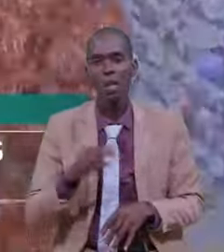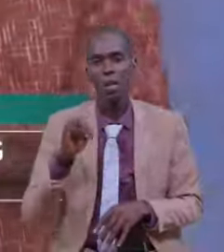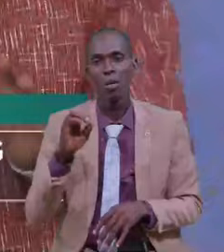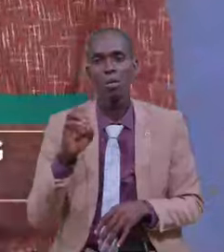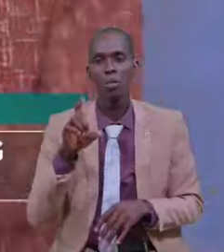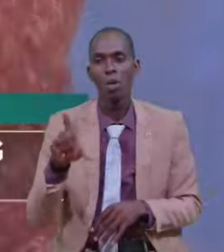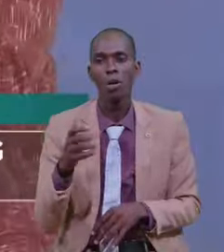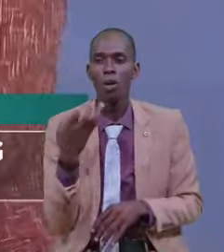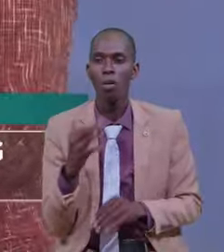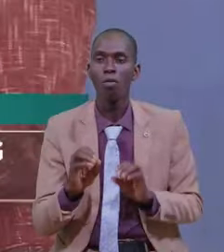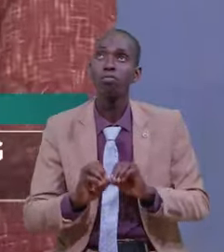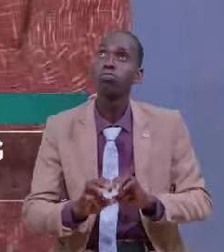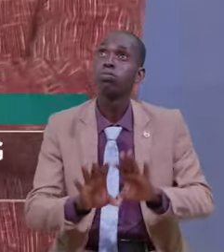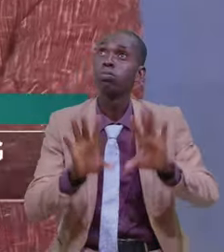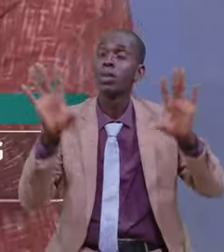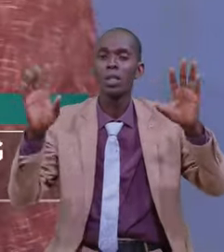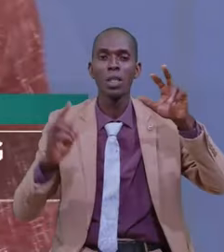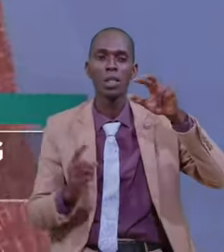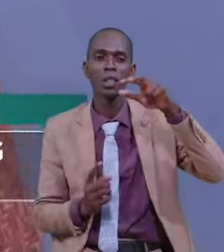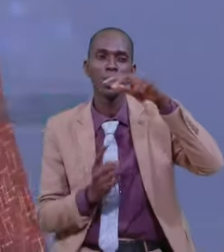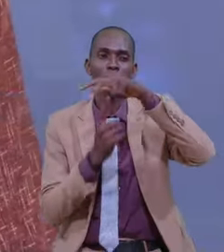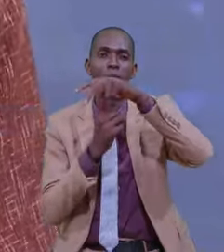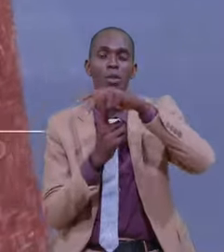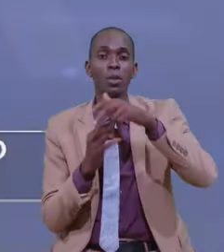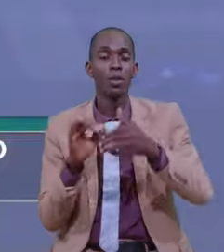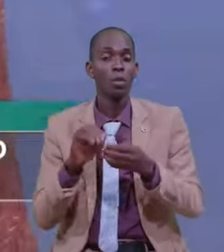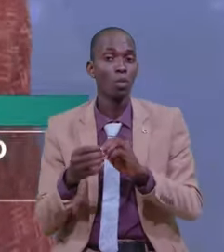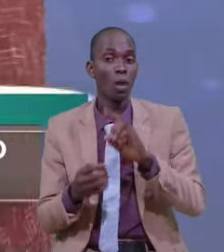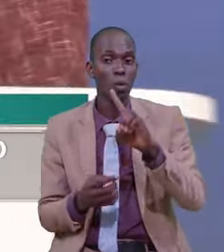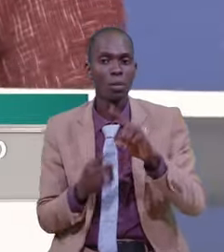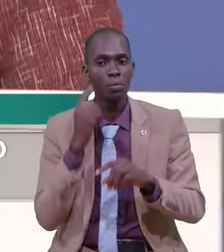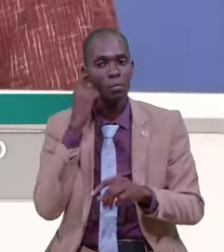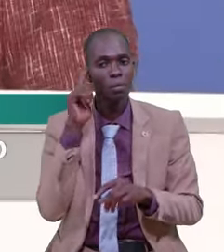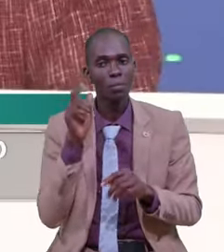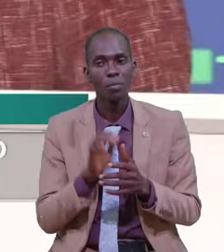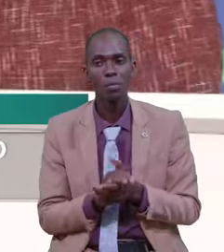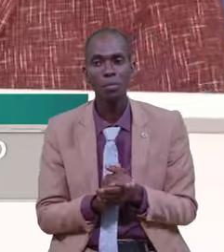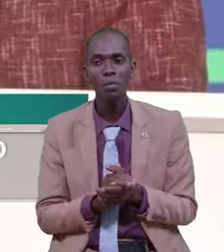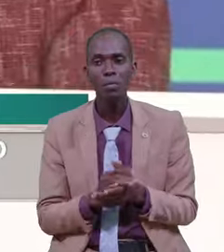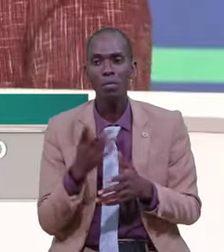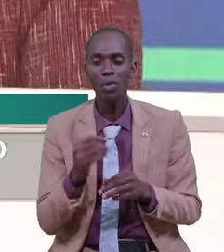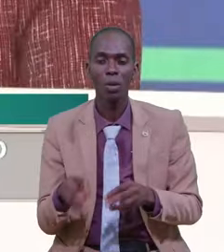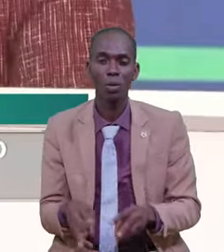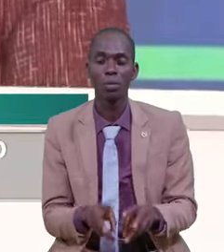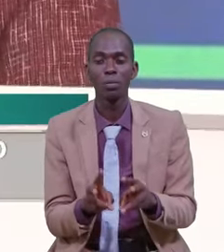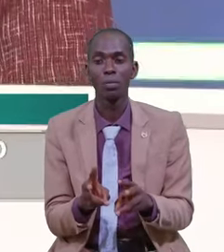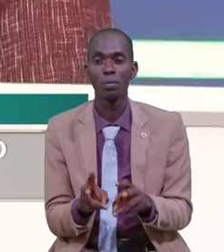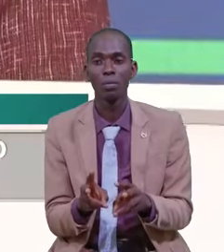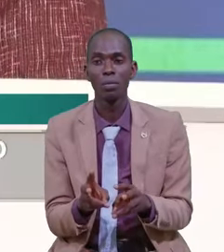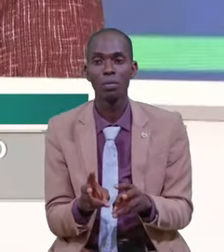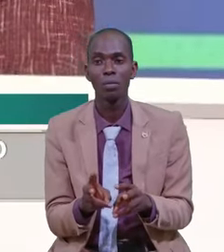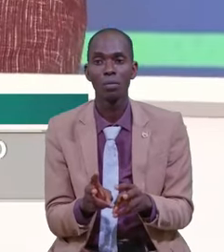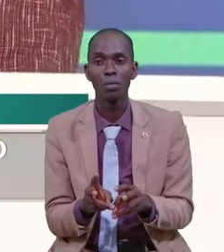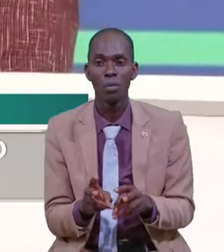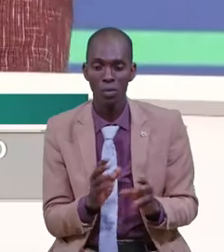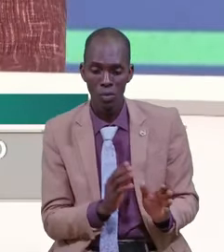glowing championship. I come to number one. Number one is the path already